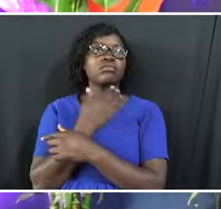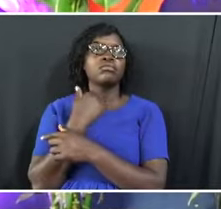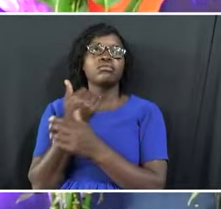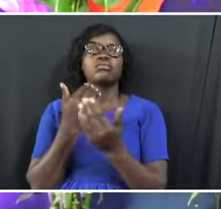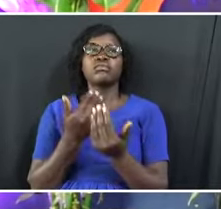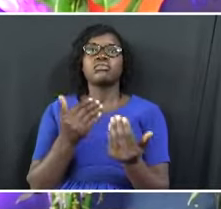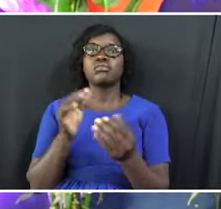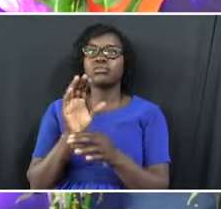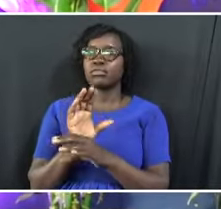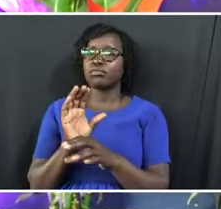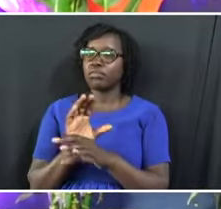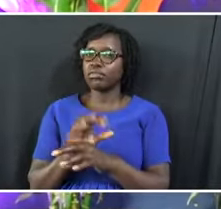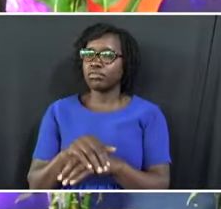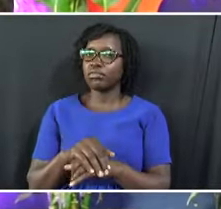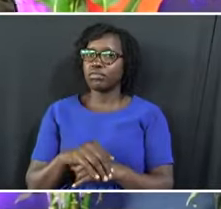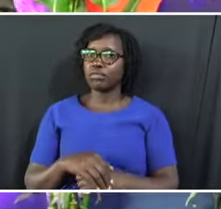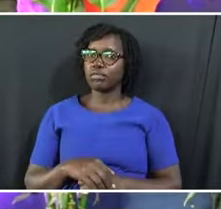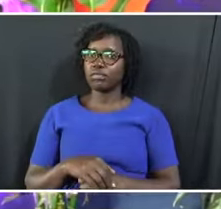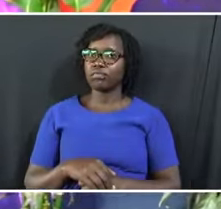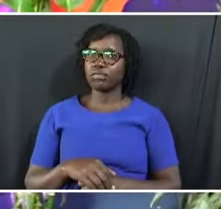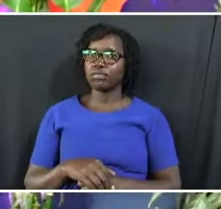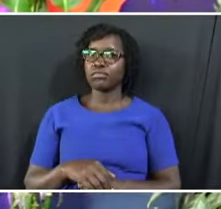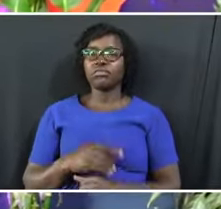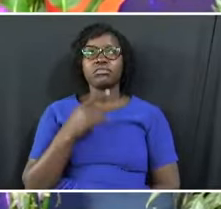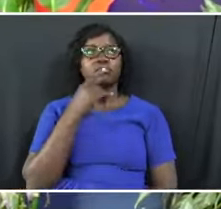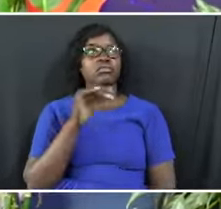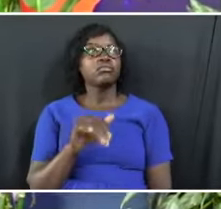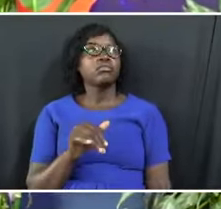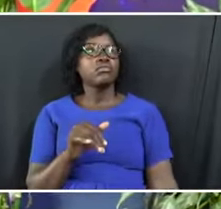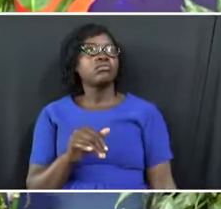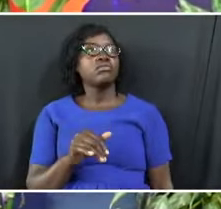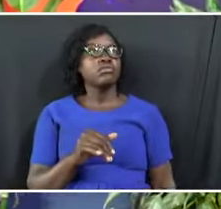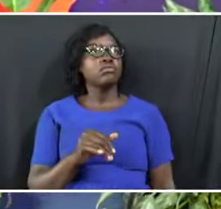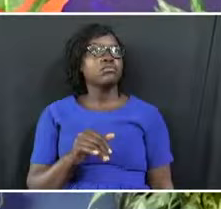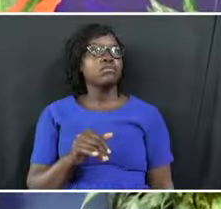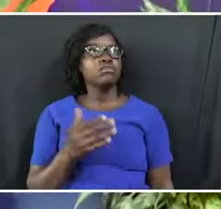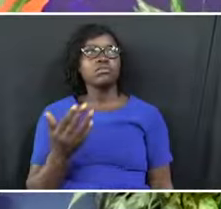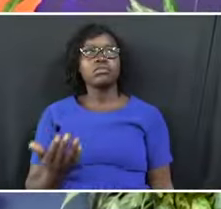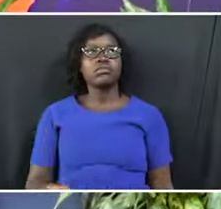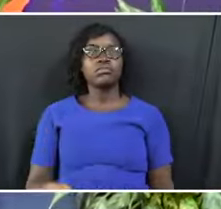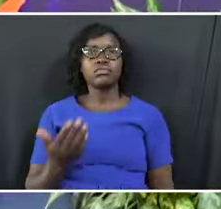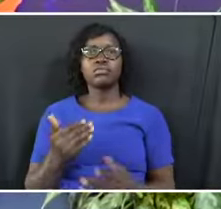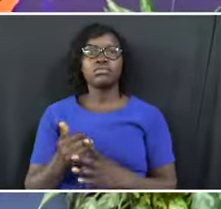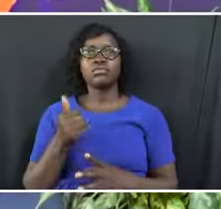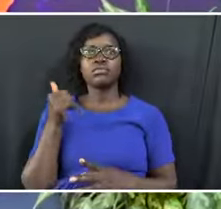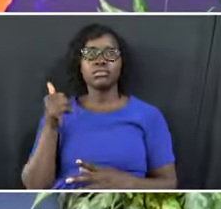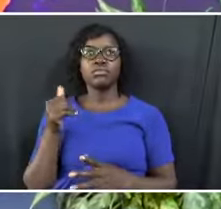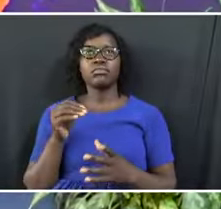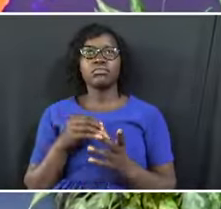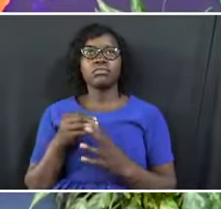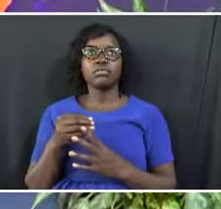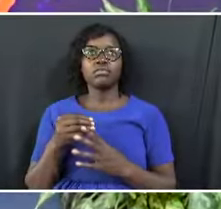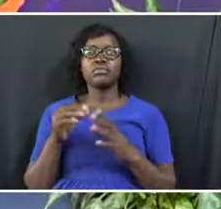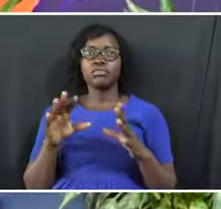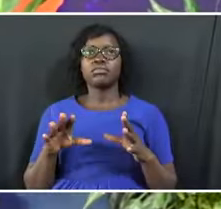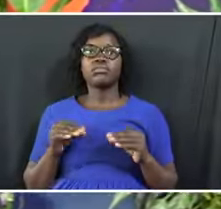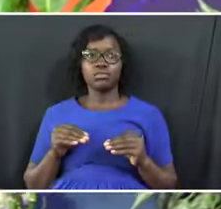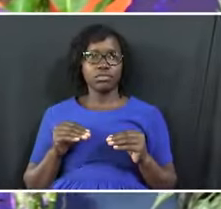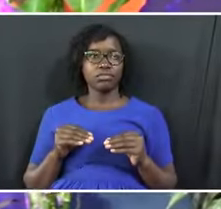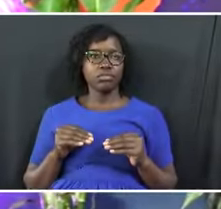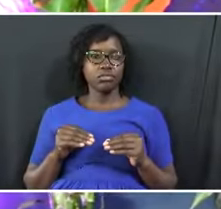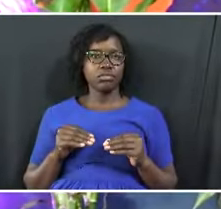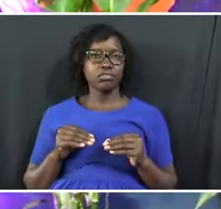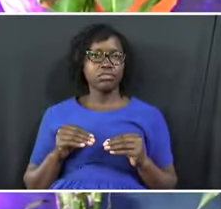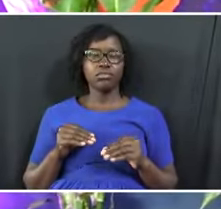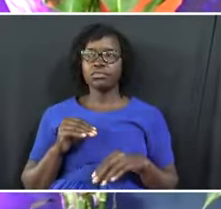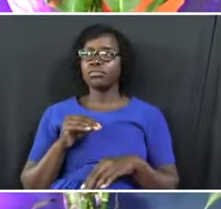charge back. So I want to say that either rejected or accepted, it